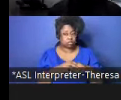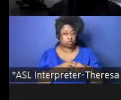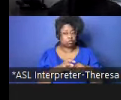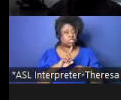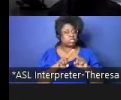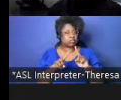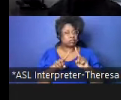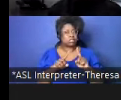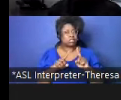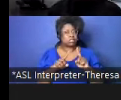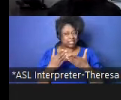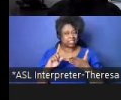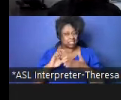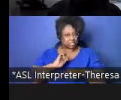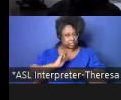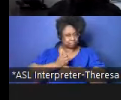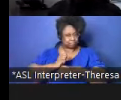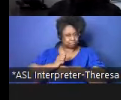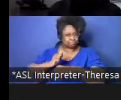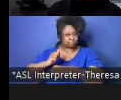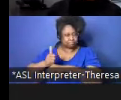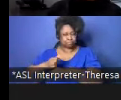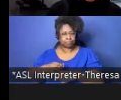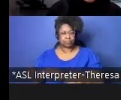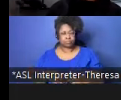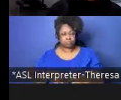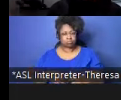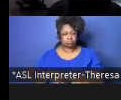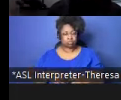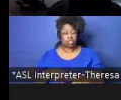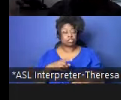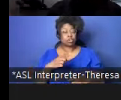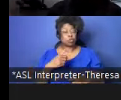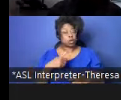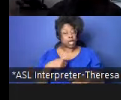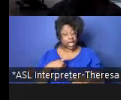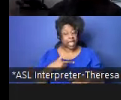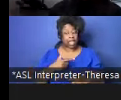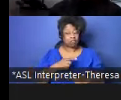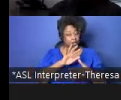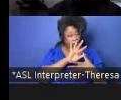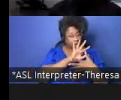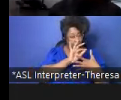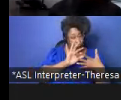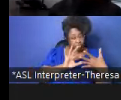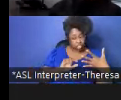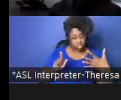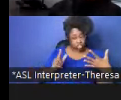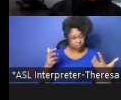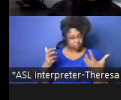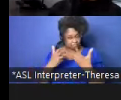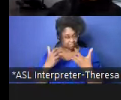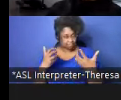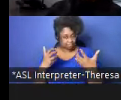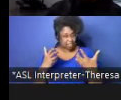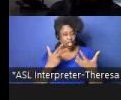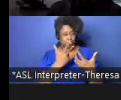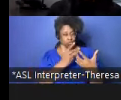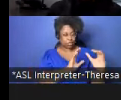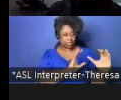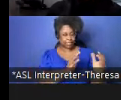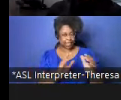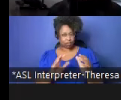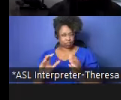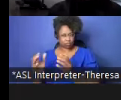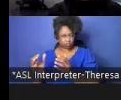that are necessary. And so we've divided different types of options into these 3 different categories based